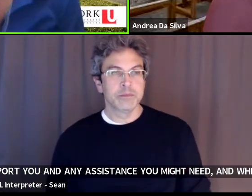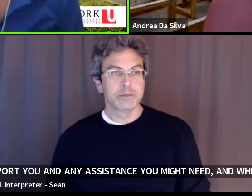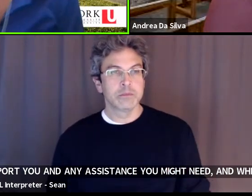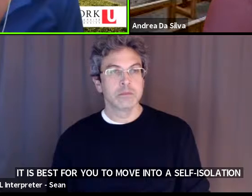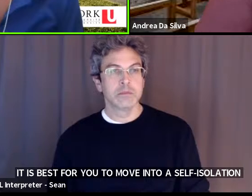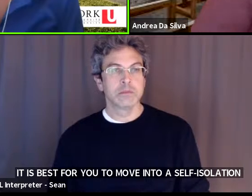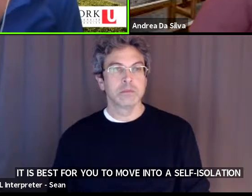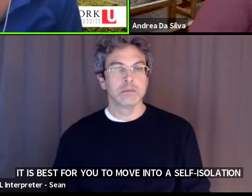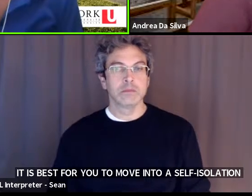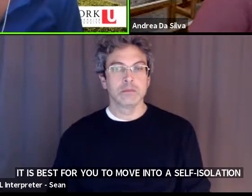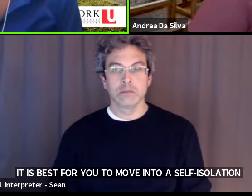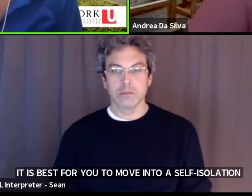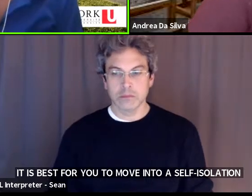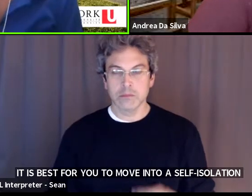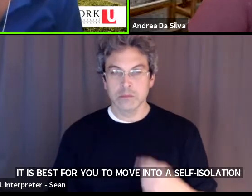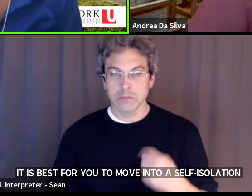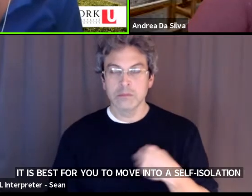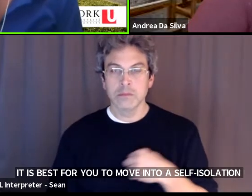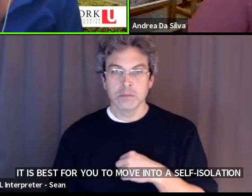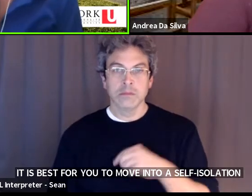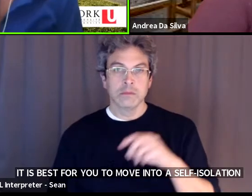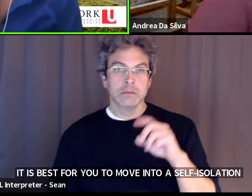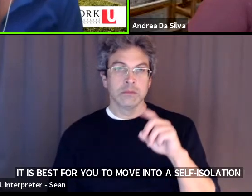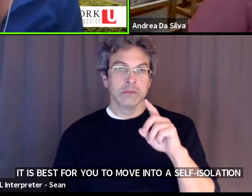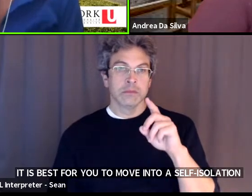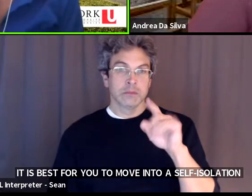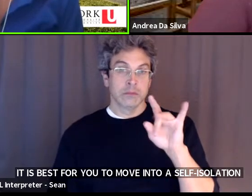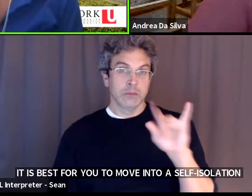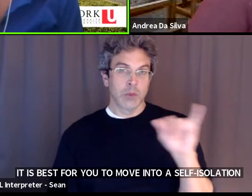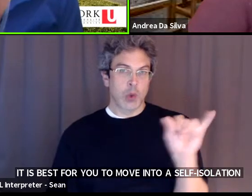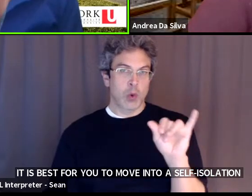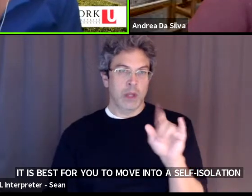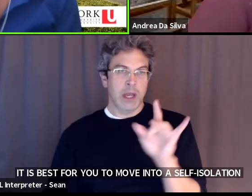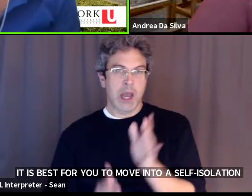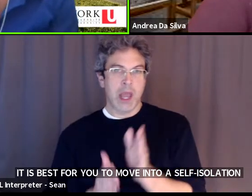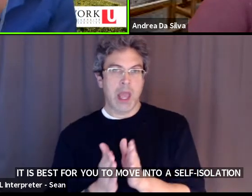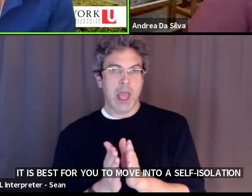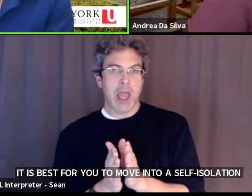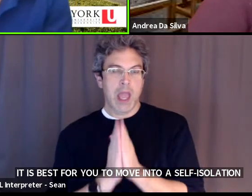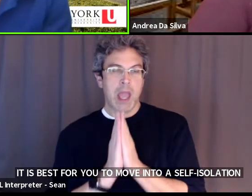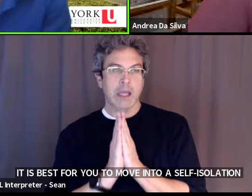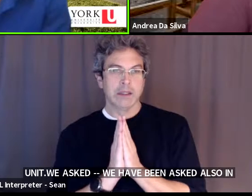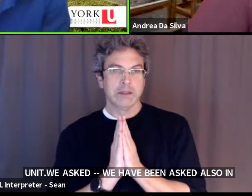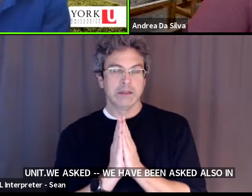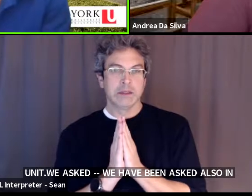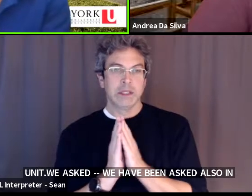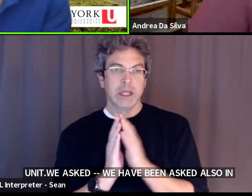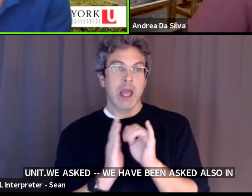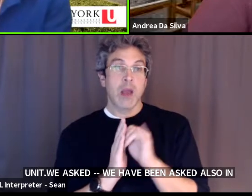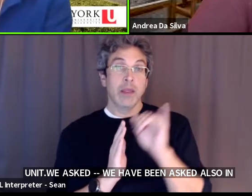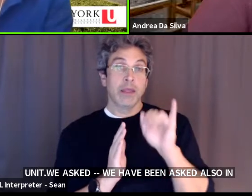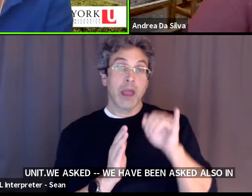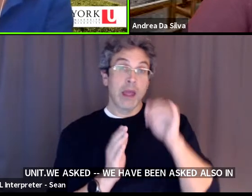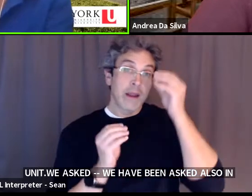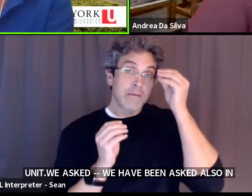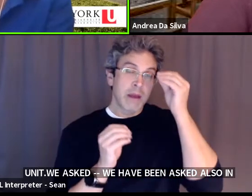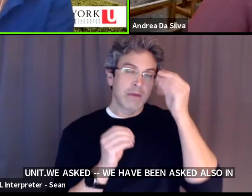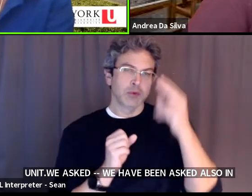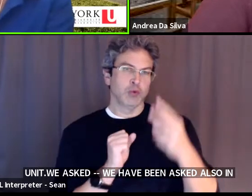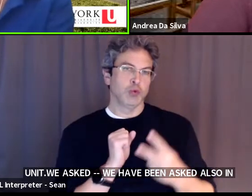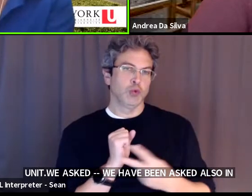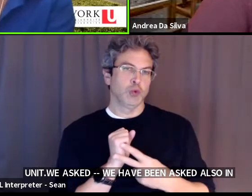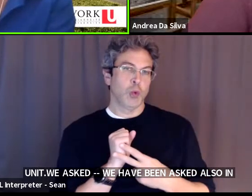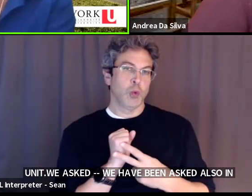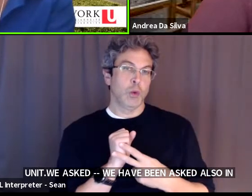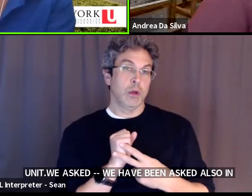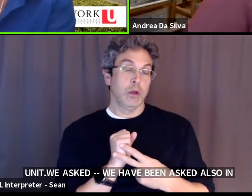We have been asked also in the screening how we store that information. The information is